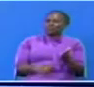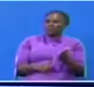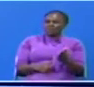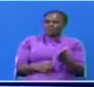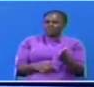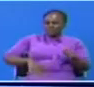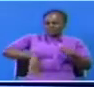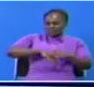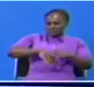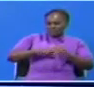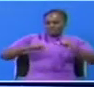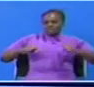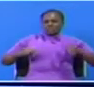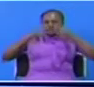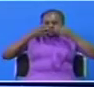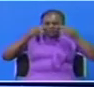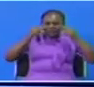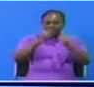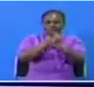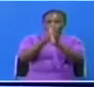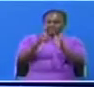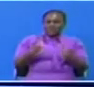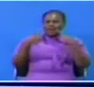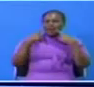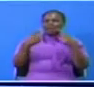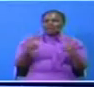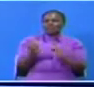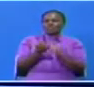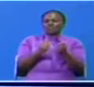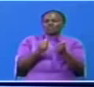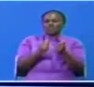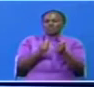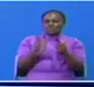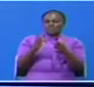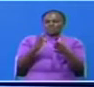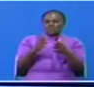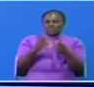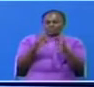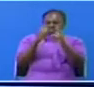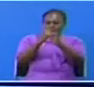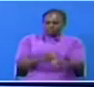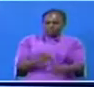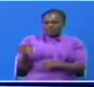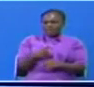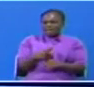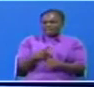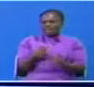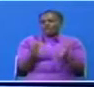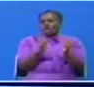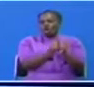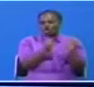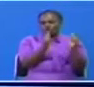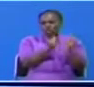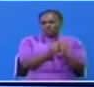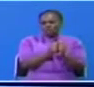Some football news and Sofapaka defender Noah Abich has been declared the Sports Journalist Association of Kenya Player of the Month for the month of October.